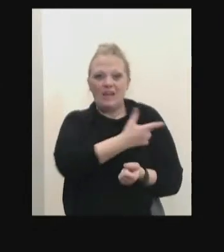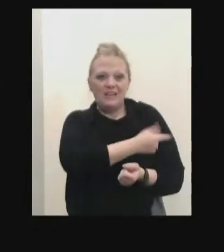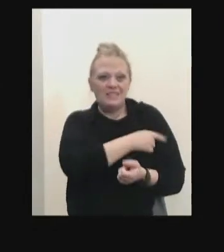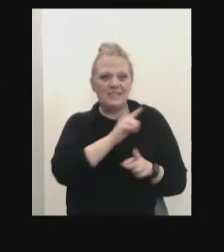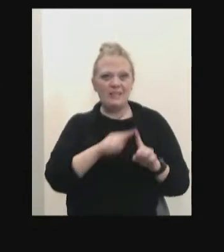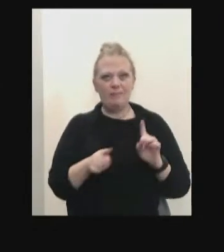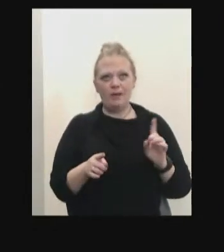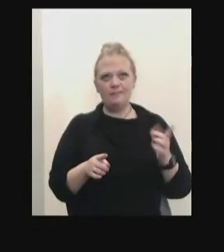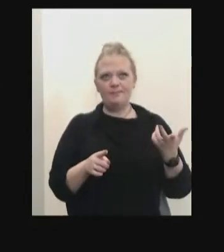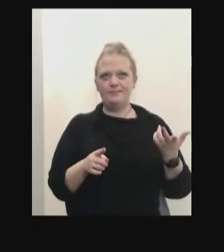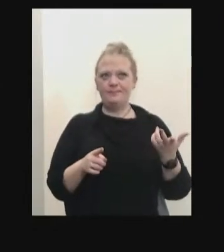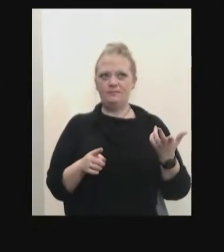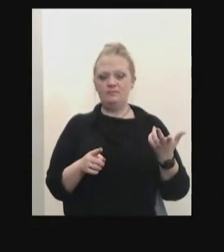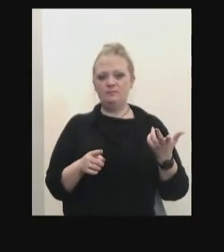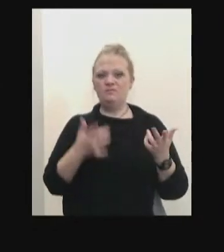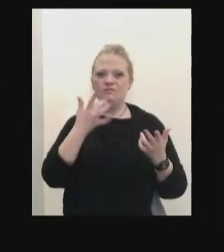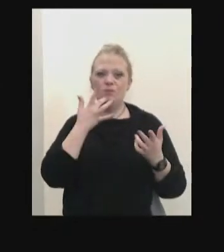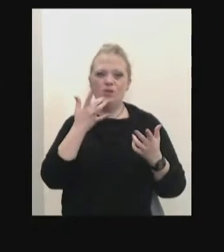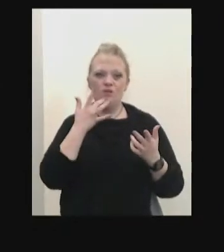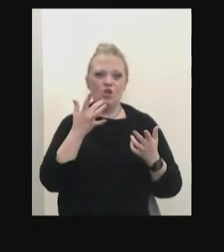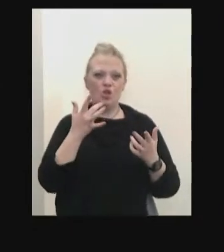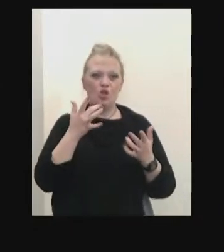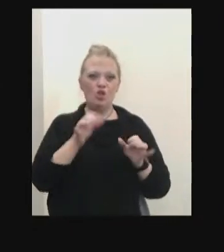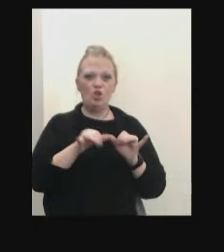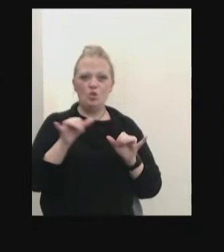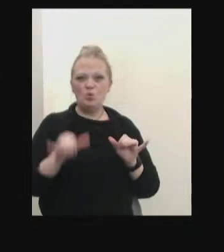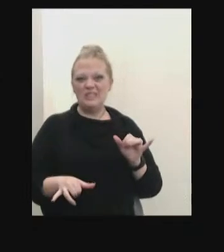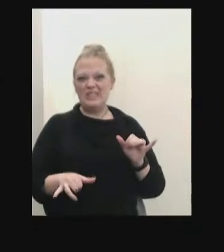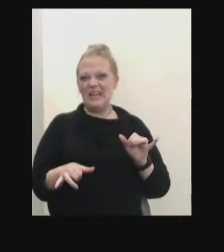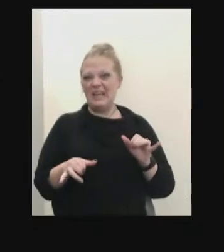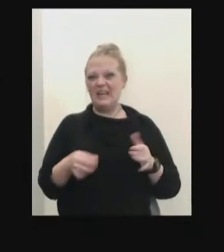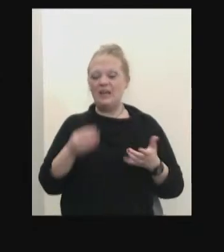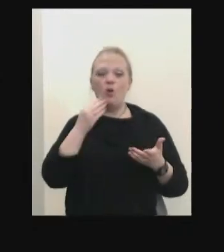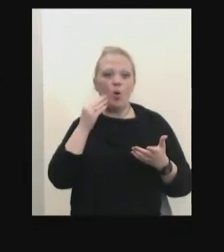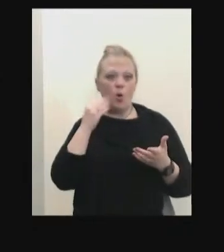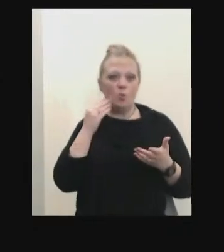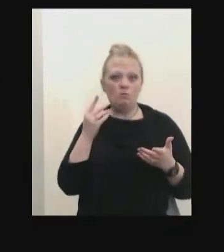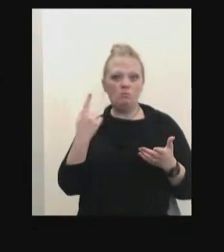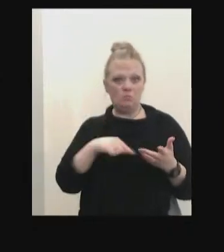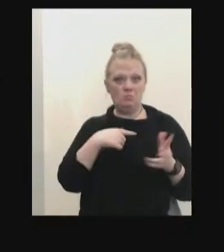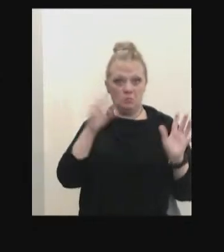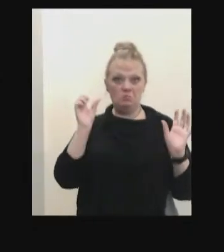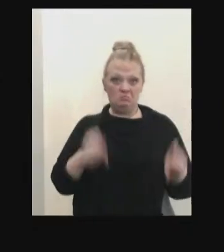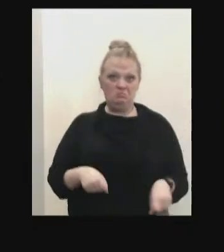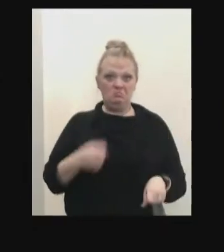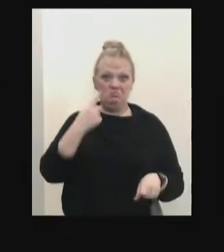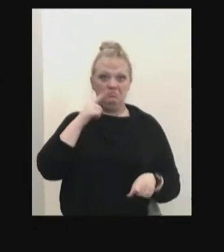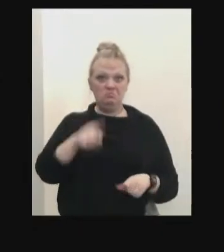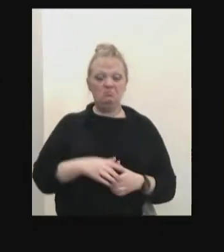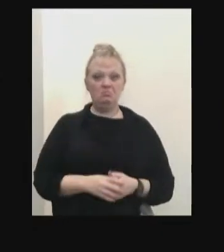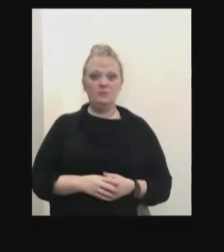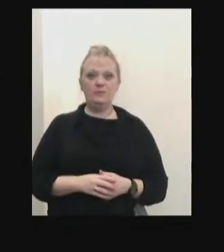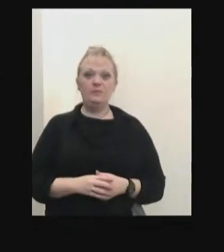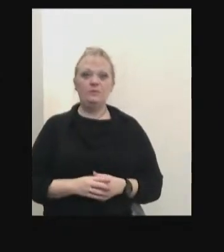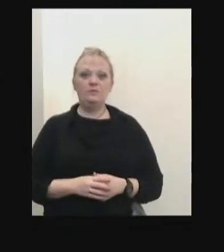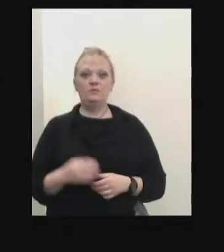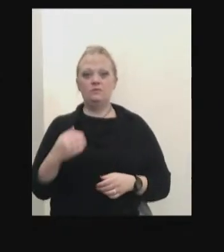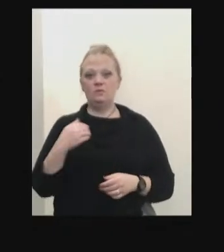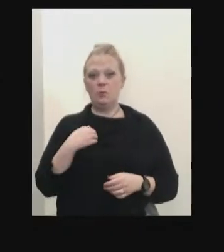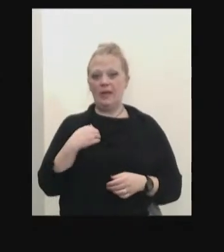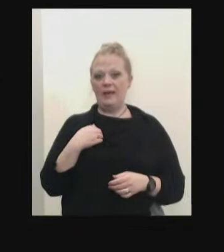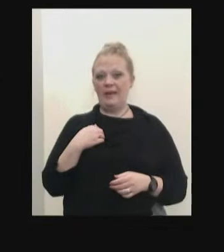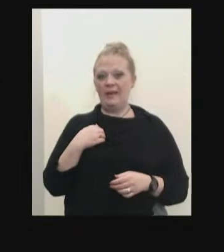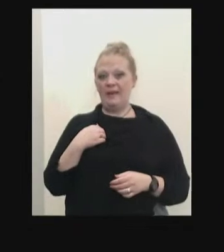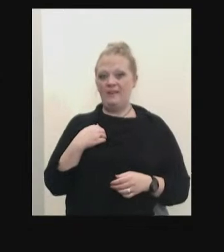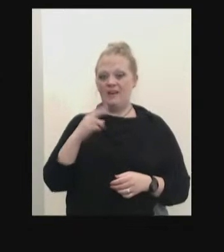you prefer get the vaccine in the comfort of your own home. We can do that for you. We have our Vax Visits program. Again,